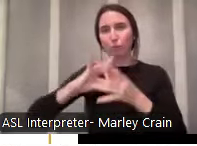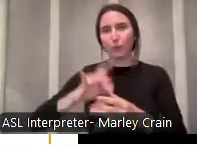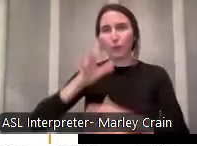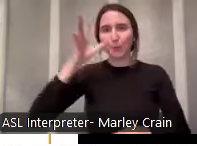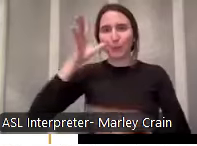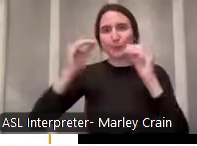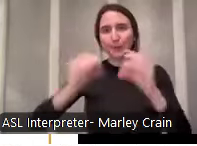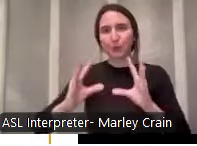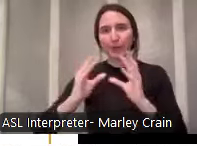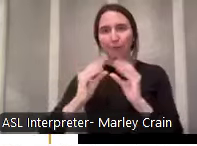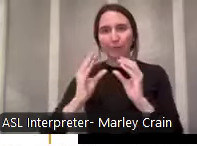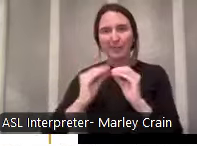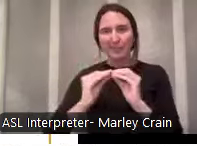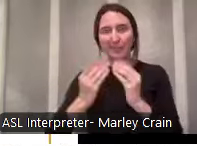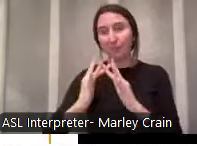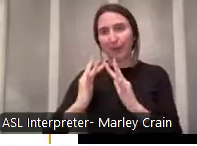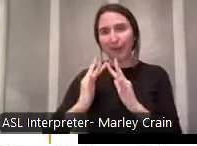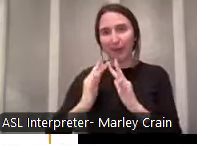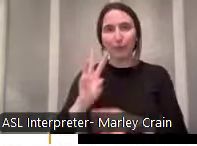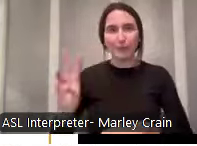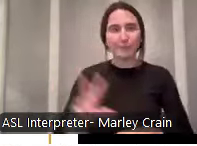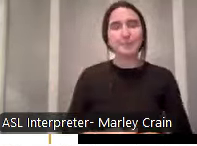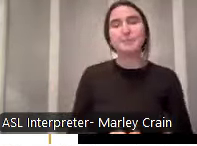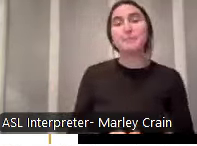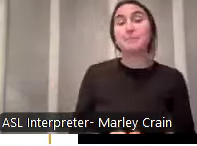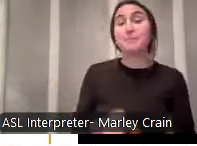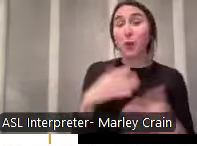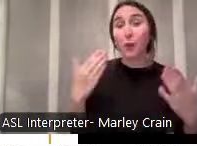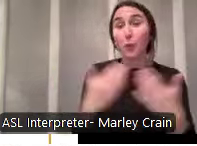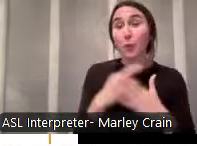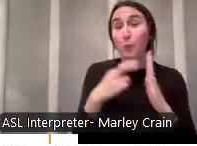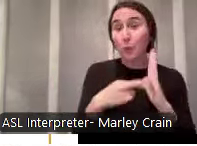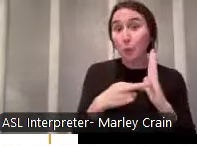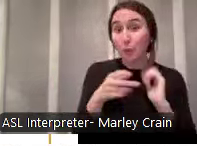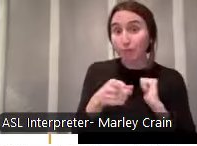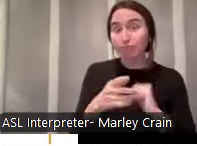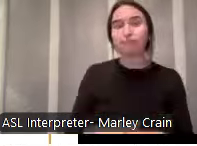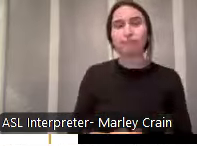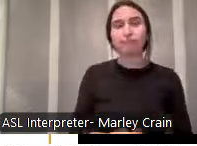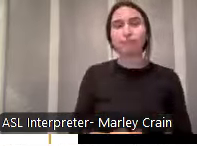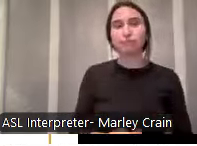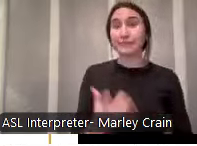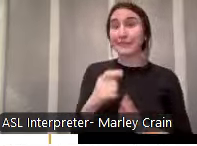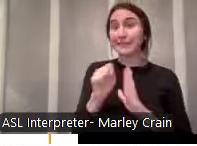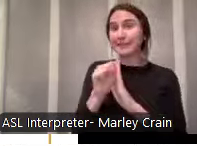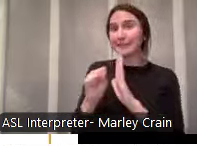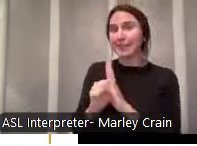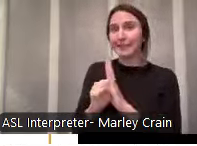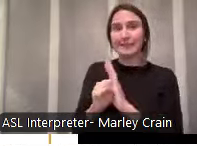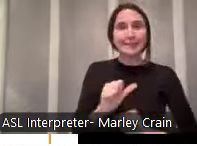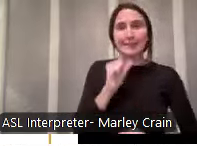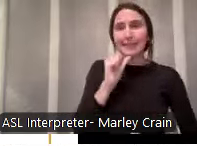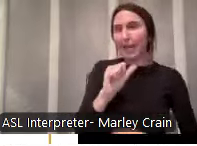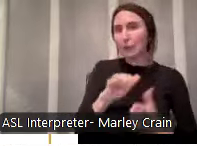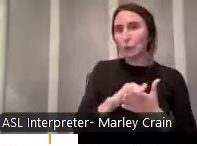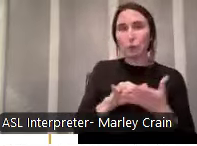New rule this year, in case you haven't heard, the state so this is not a New York City rule, it's a New York